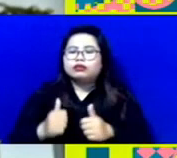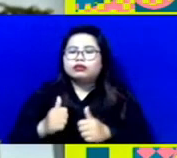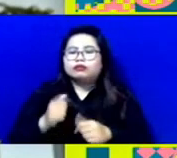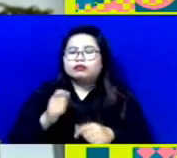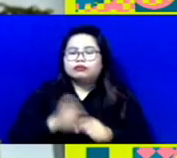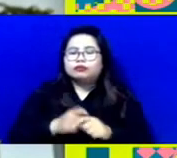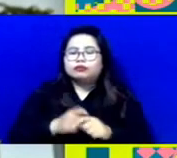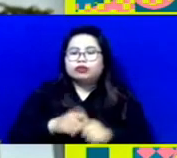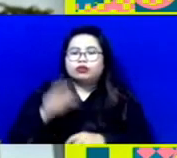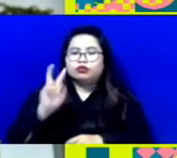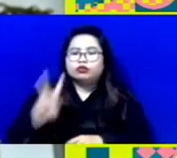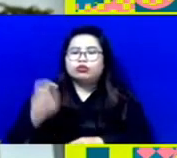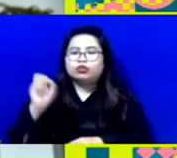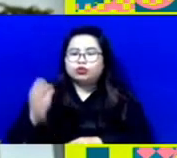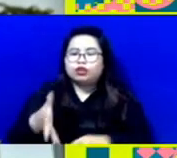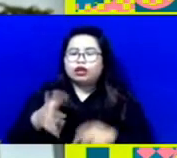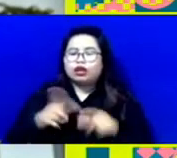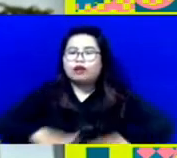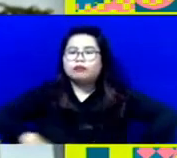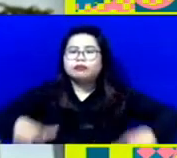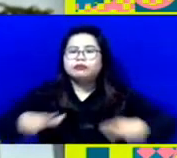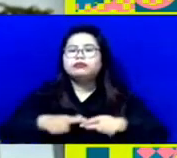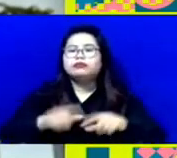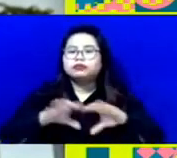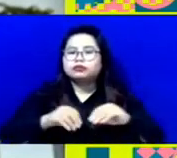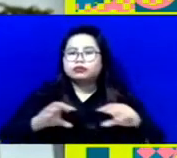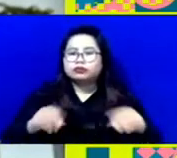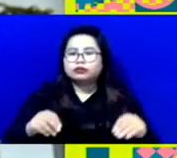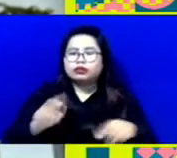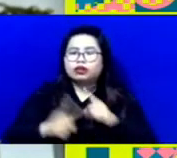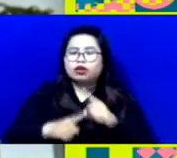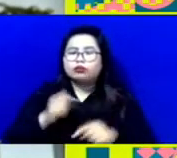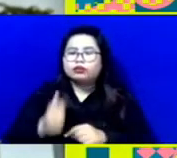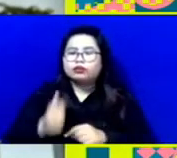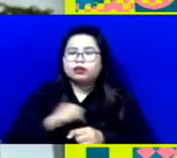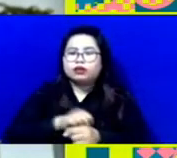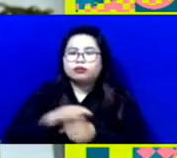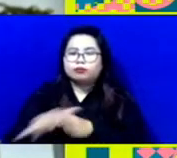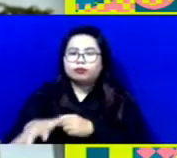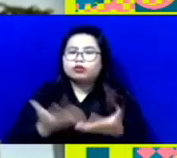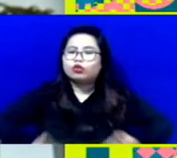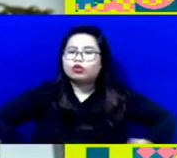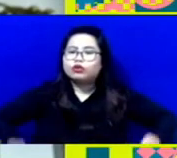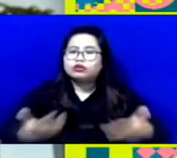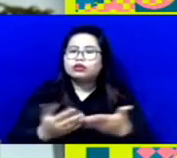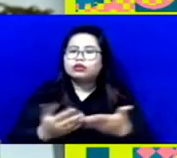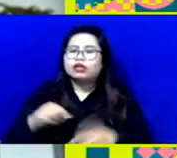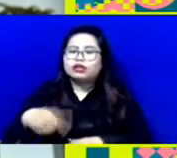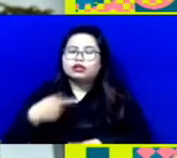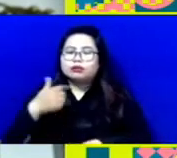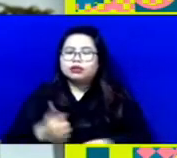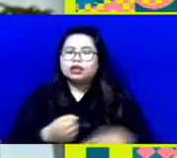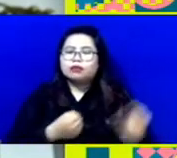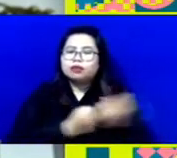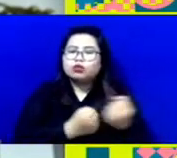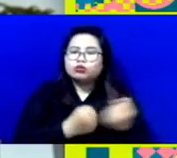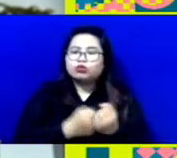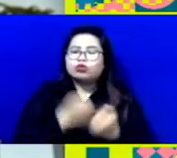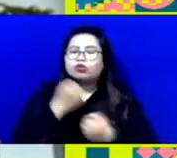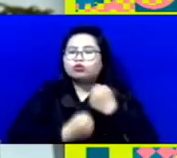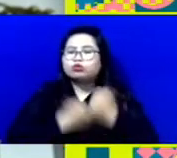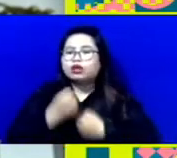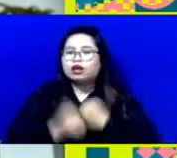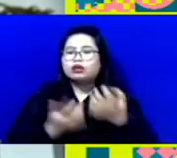this social impact, we also need to support the good work of social enterprises that could tackle social economic